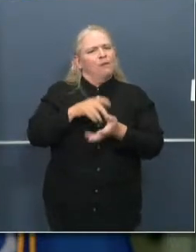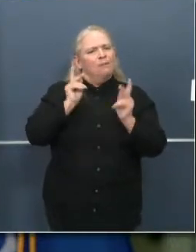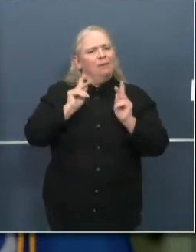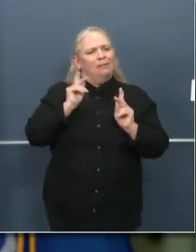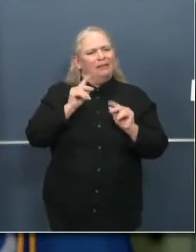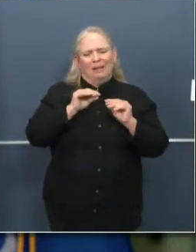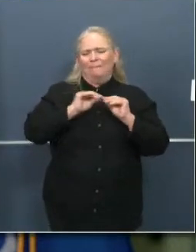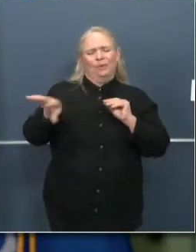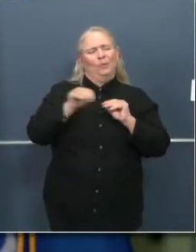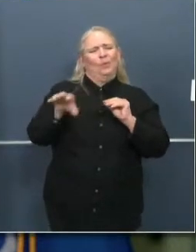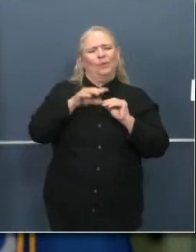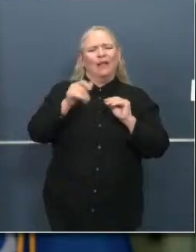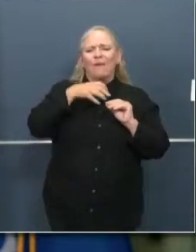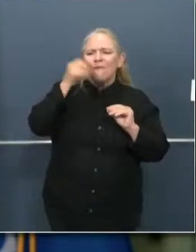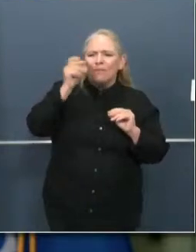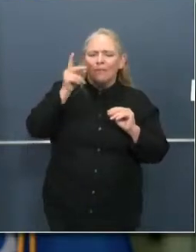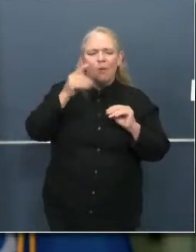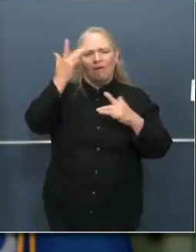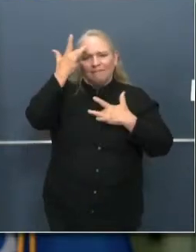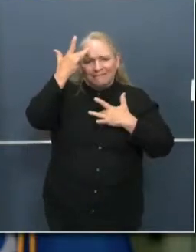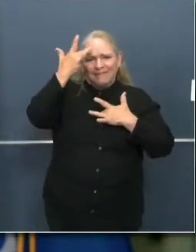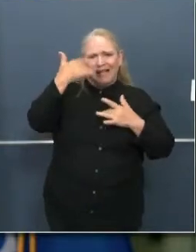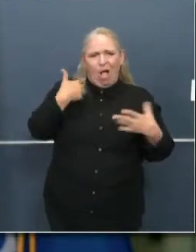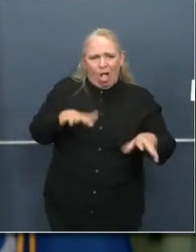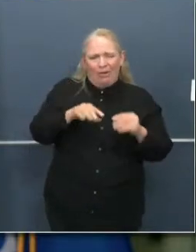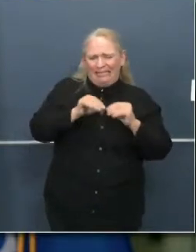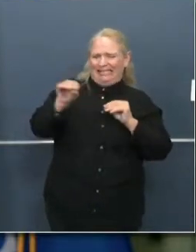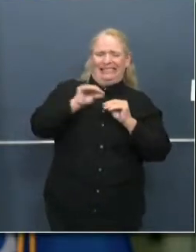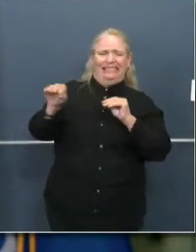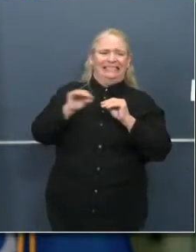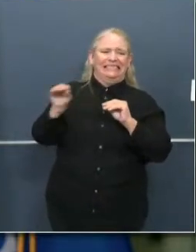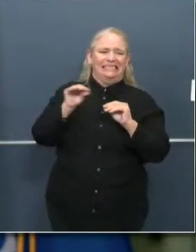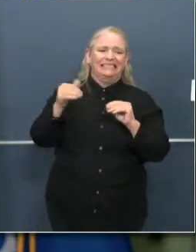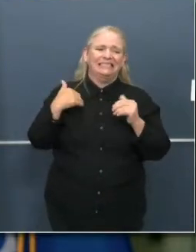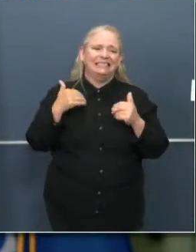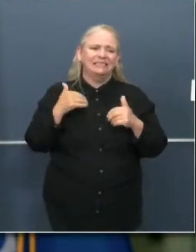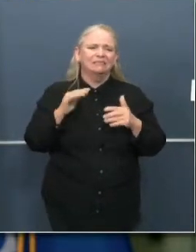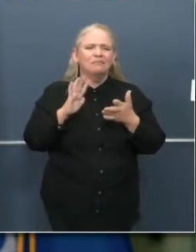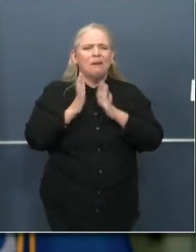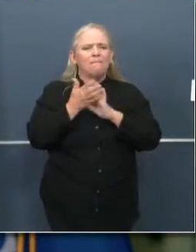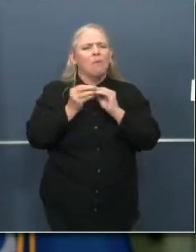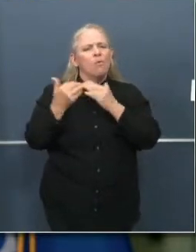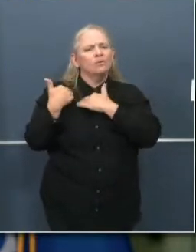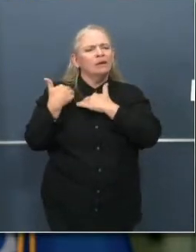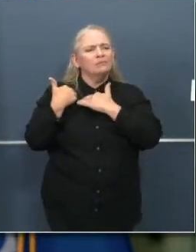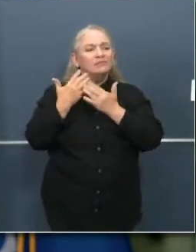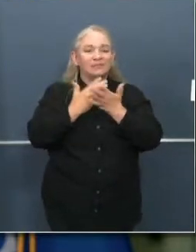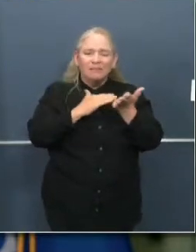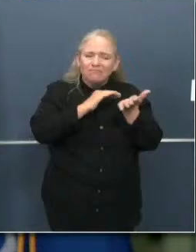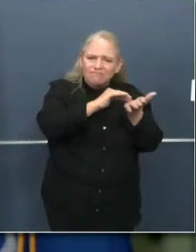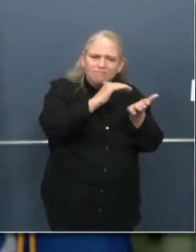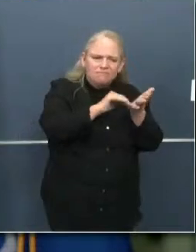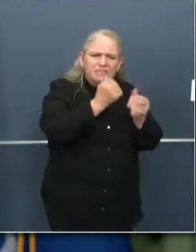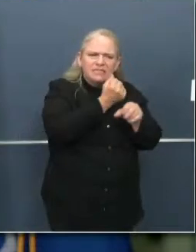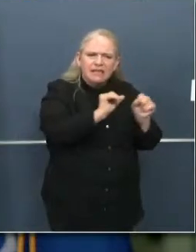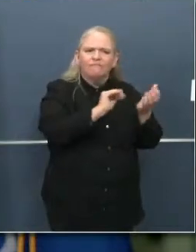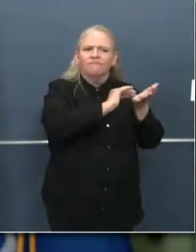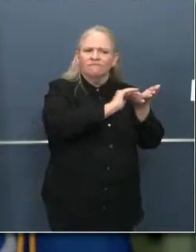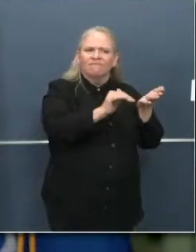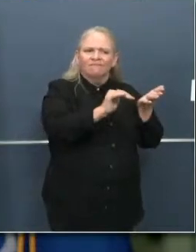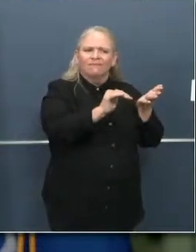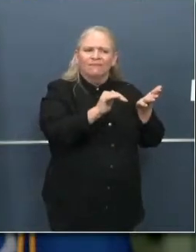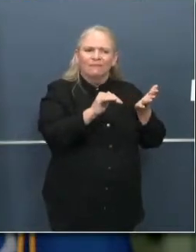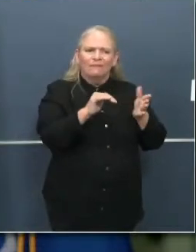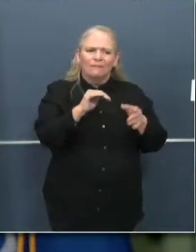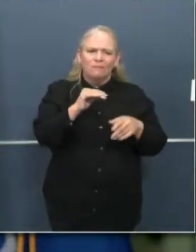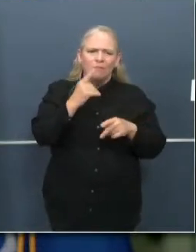communities along the protocols and processes that you've become familiar with, that we engaged in the beginning of this pandemic,